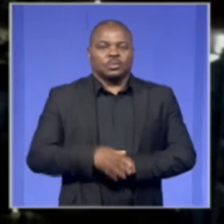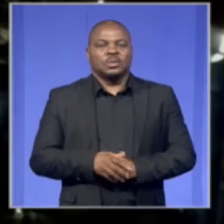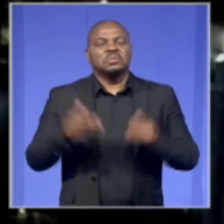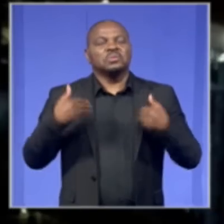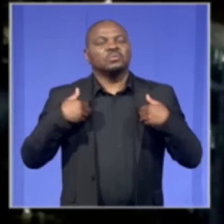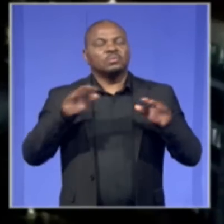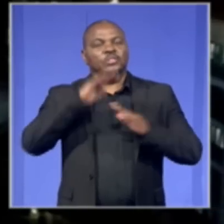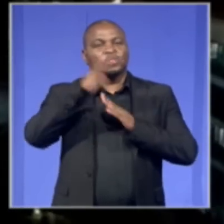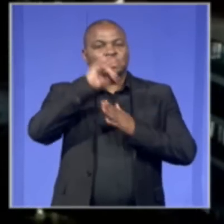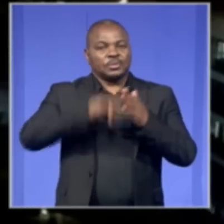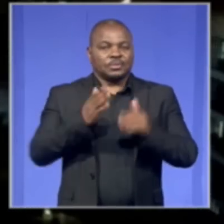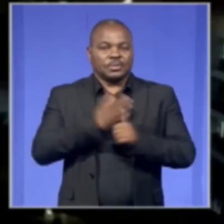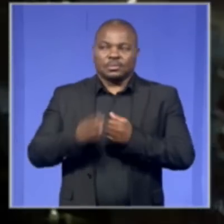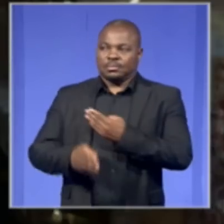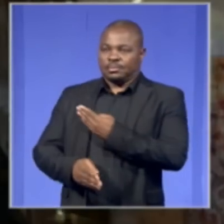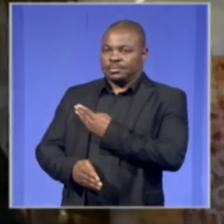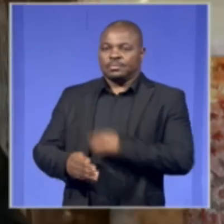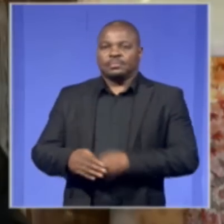tse ihlomeng pele.